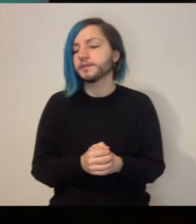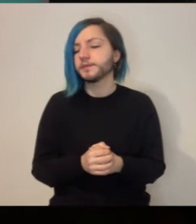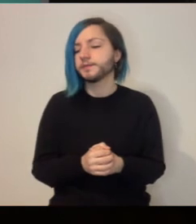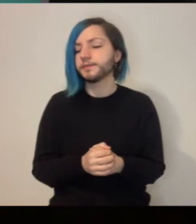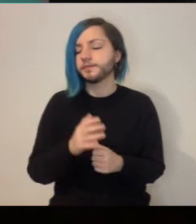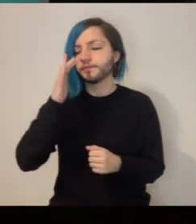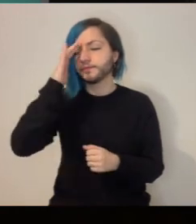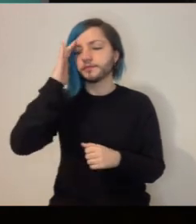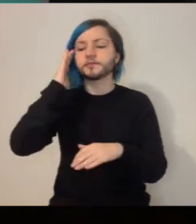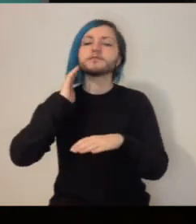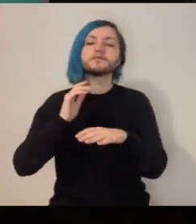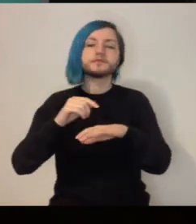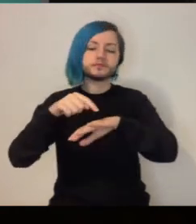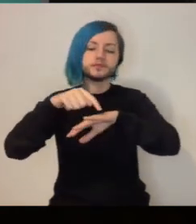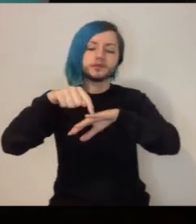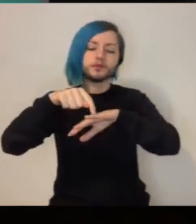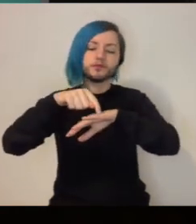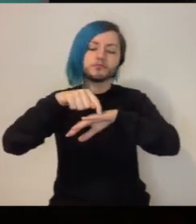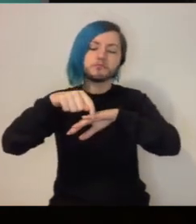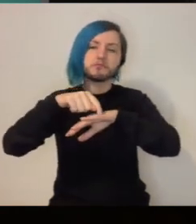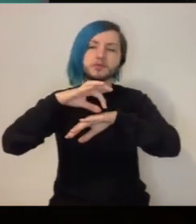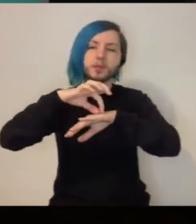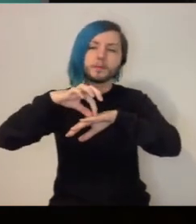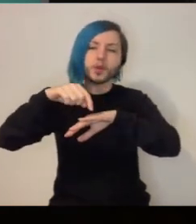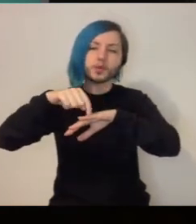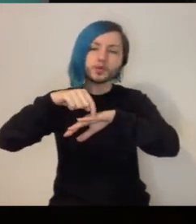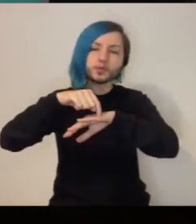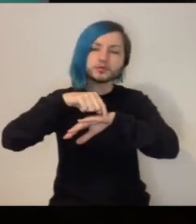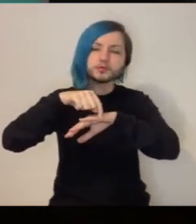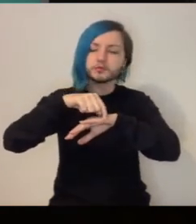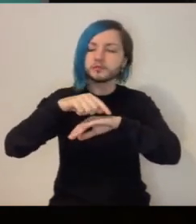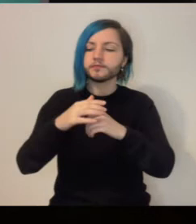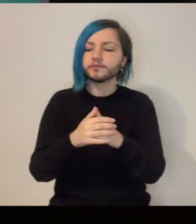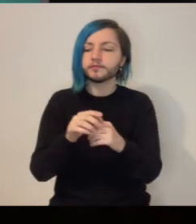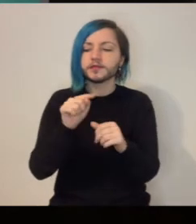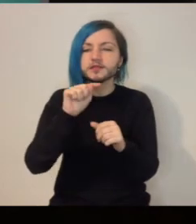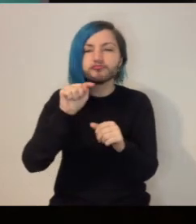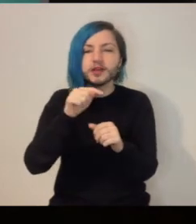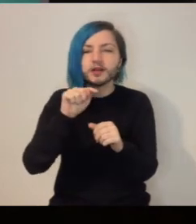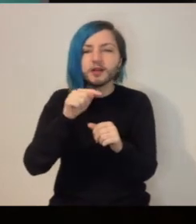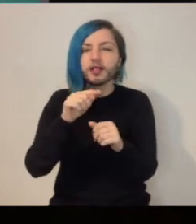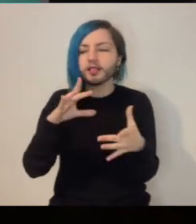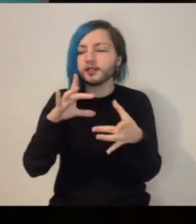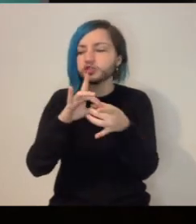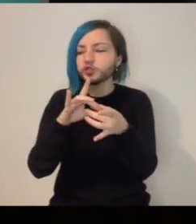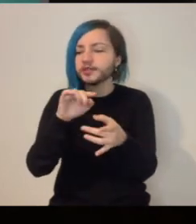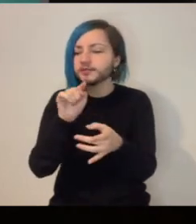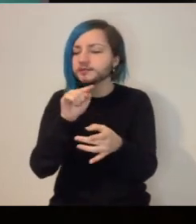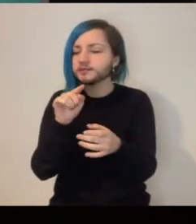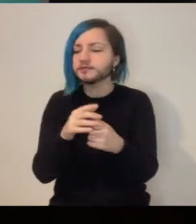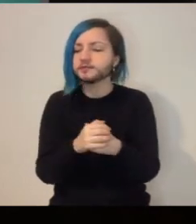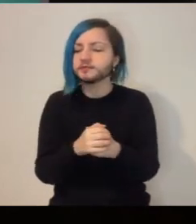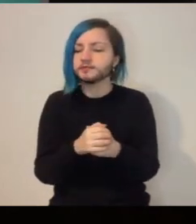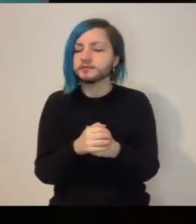follow the line of the bone that takes you there to the knuckle. There's a sort of wrinkle that joins that bit of flesh